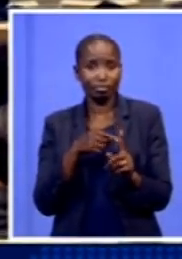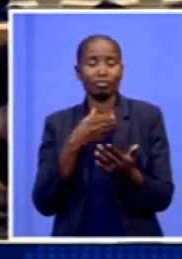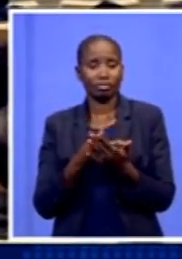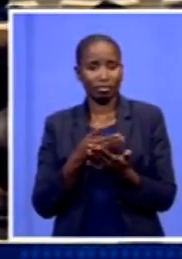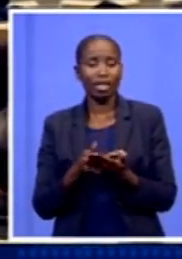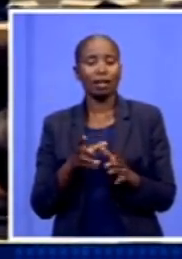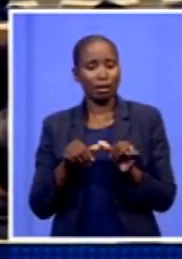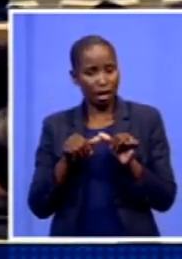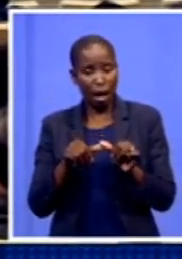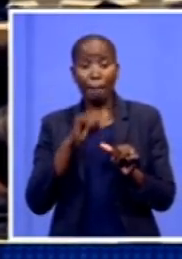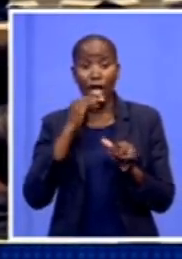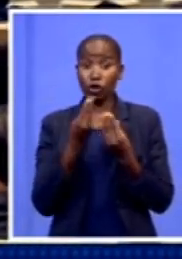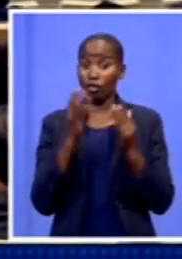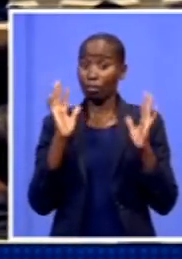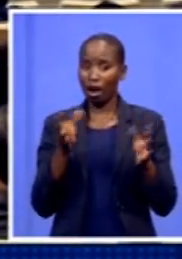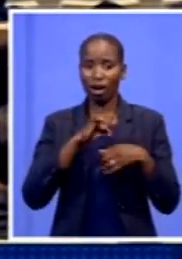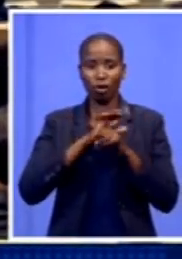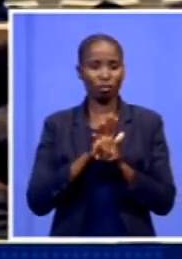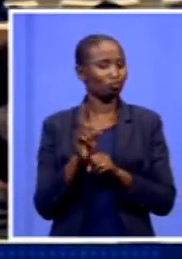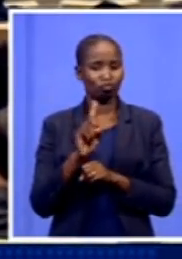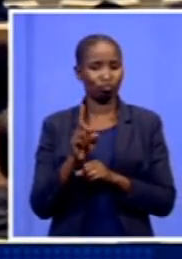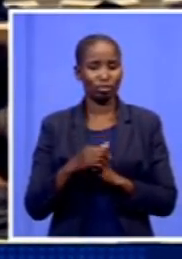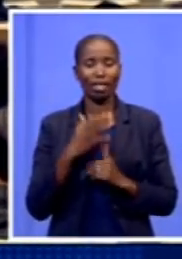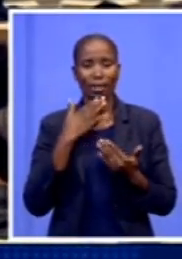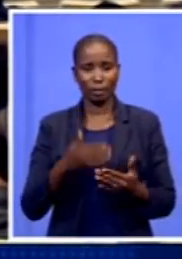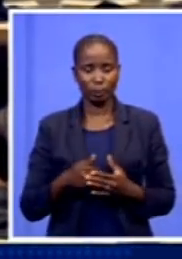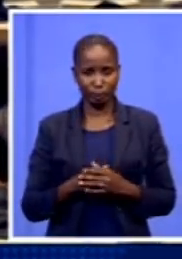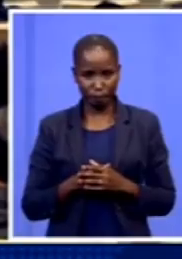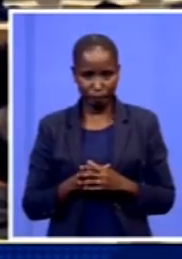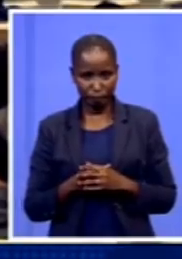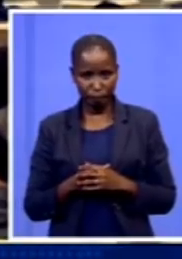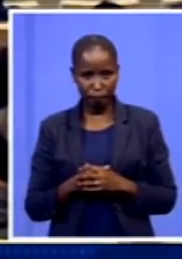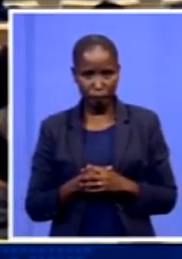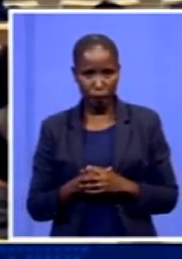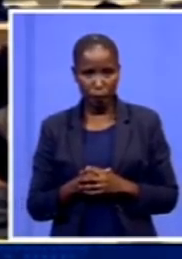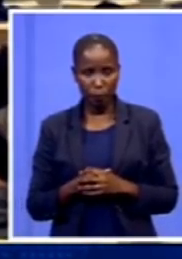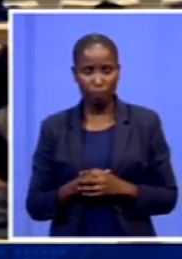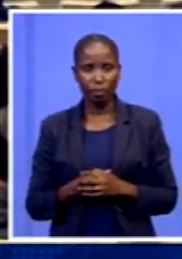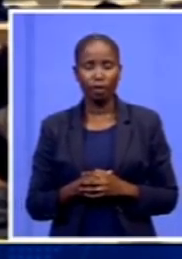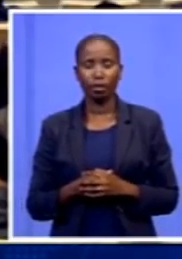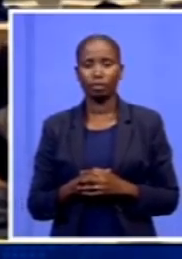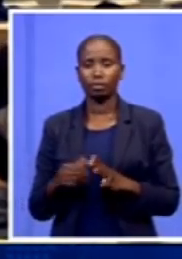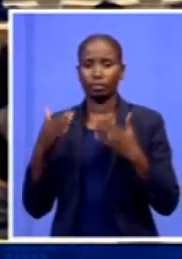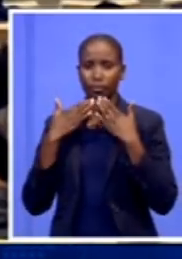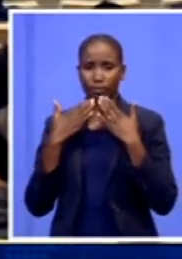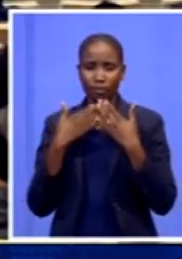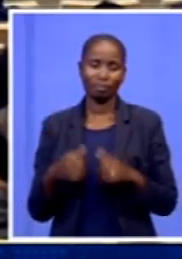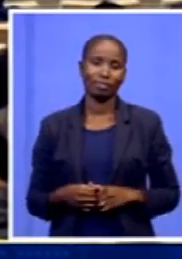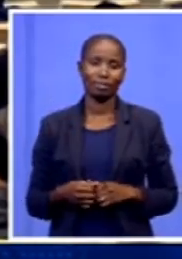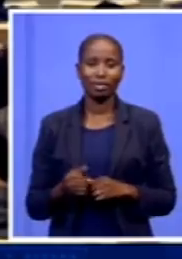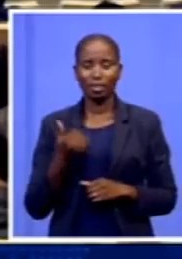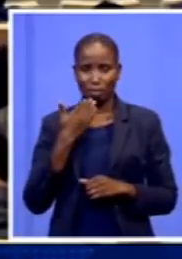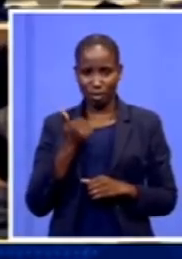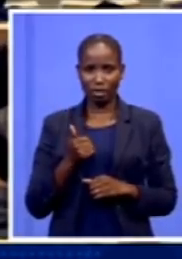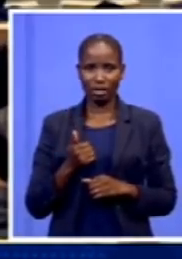Monsieur le Président. Thank you very much. May I kindly ask you to take a step backwards, de mettre un